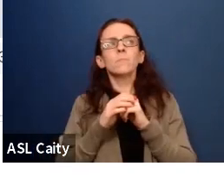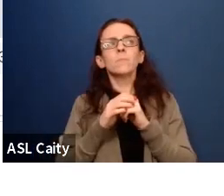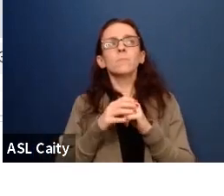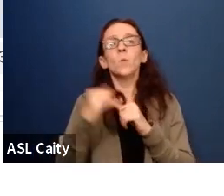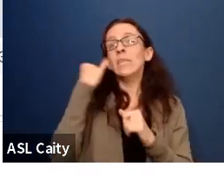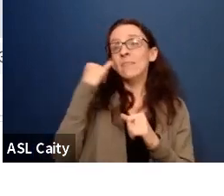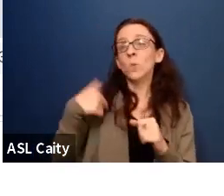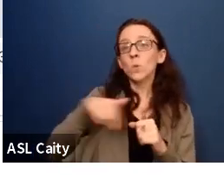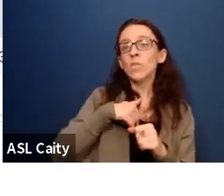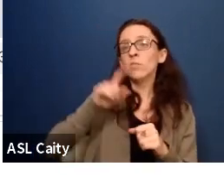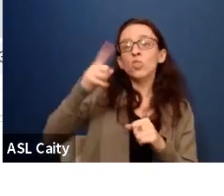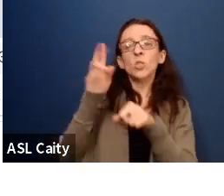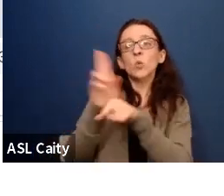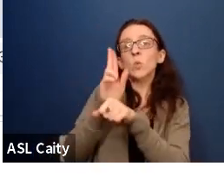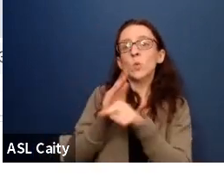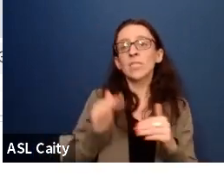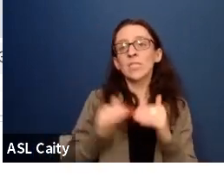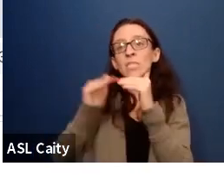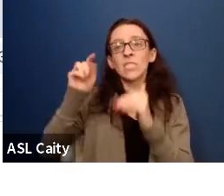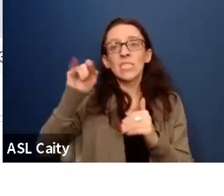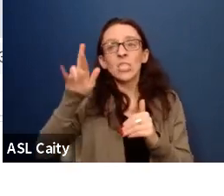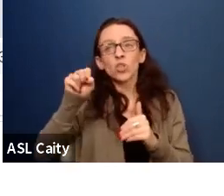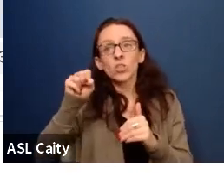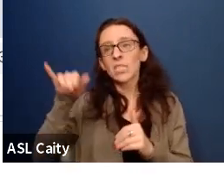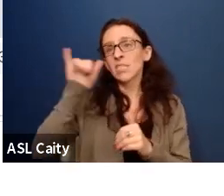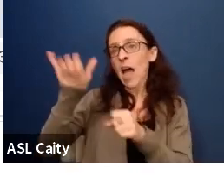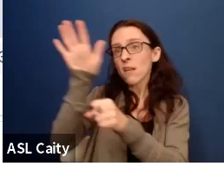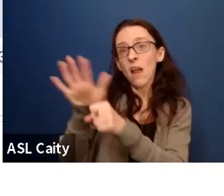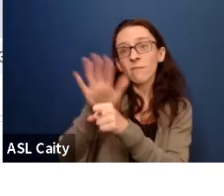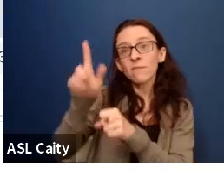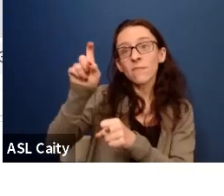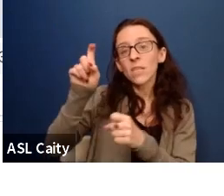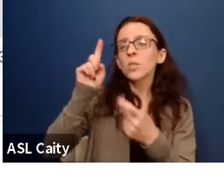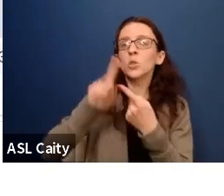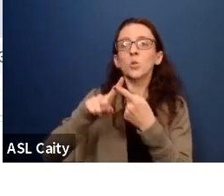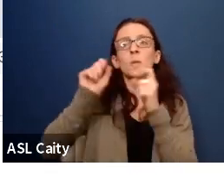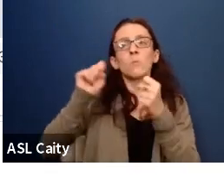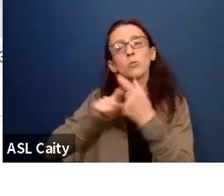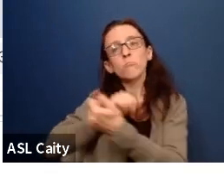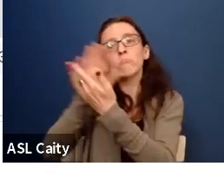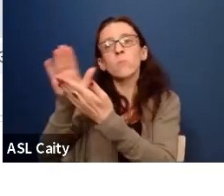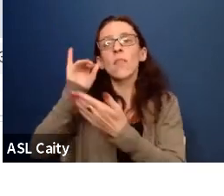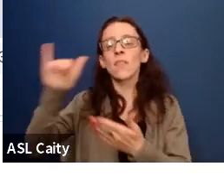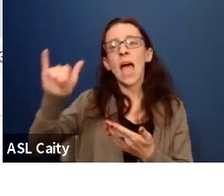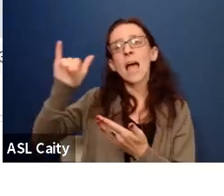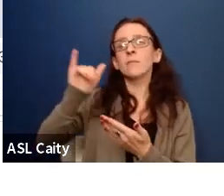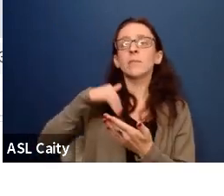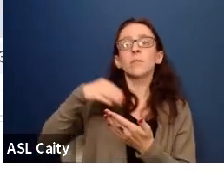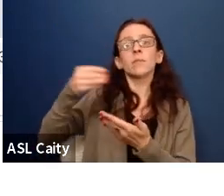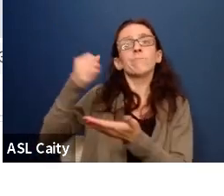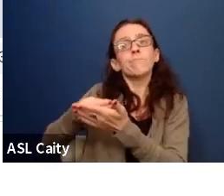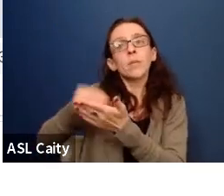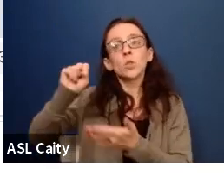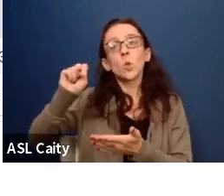tiers is enough to not only tackle the socioeconomic piece, but also the neighborhood piece,